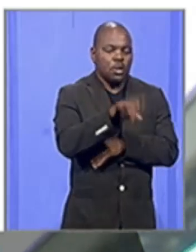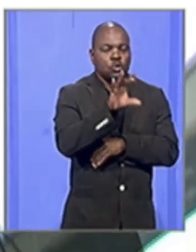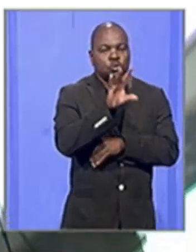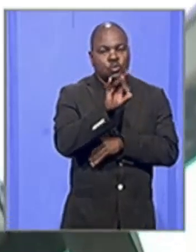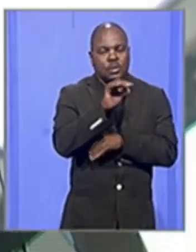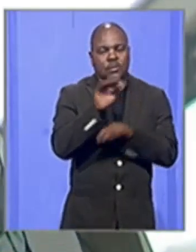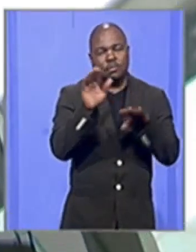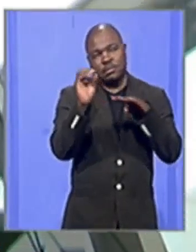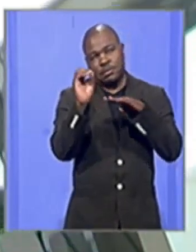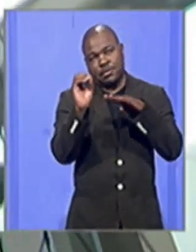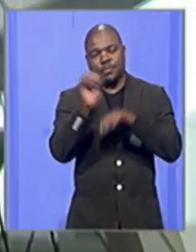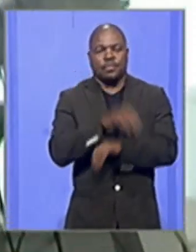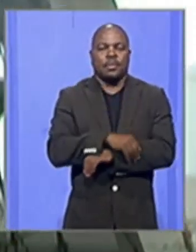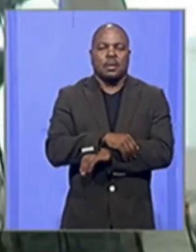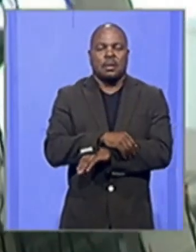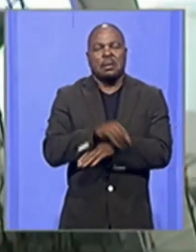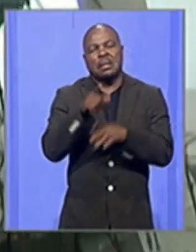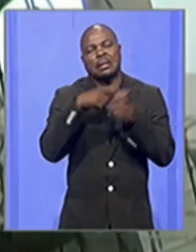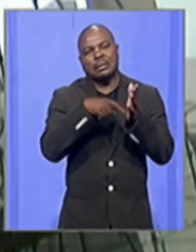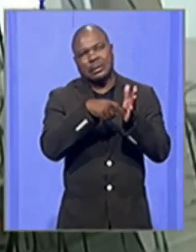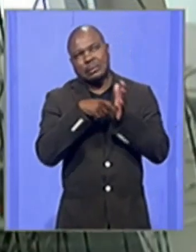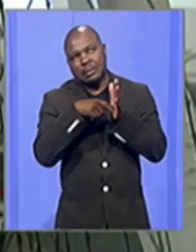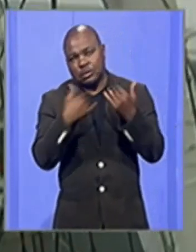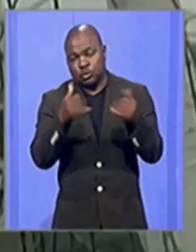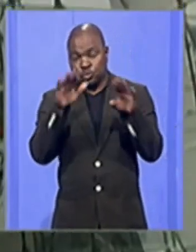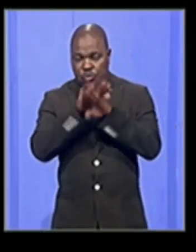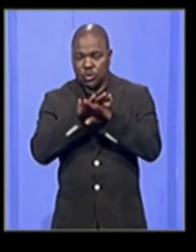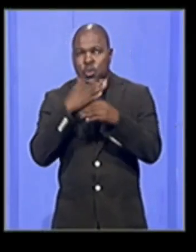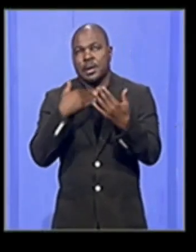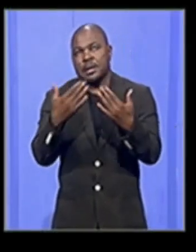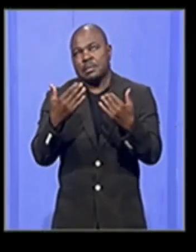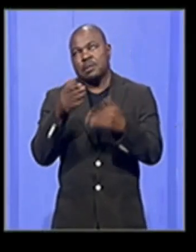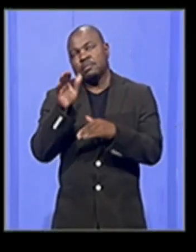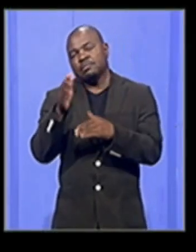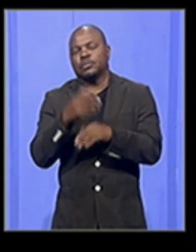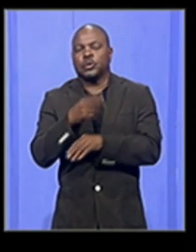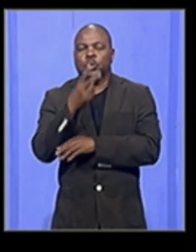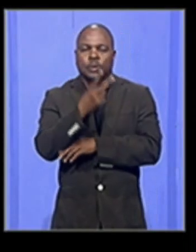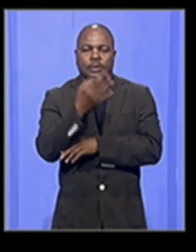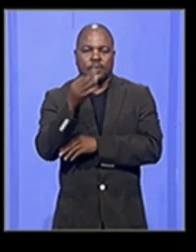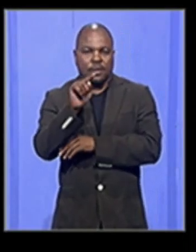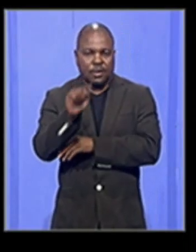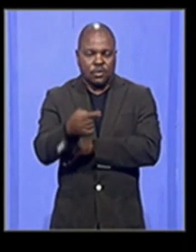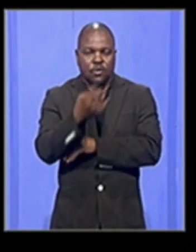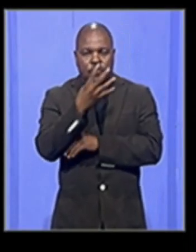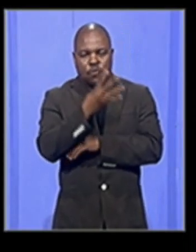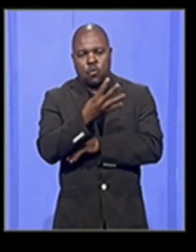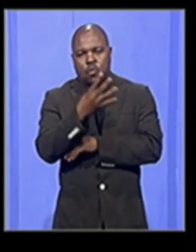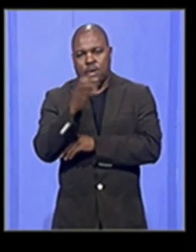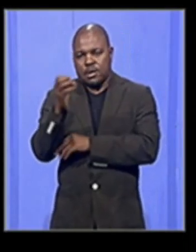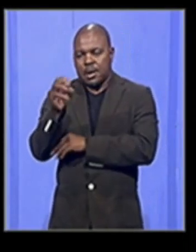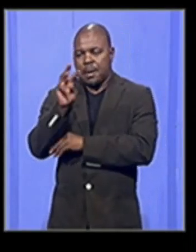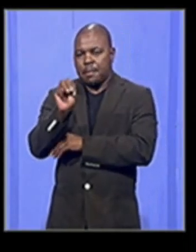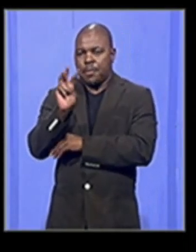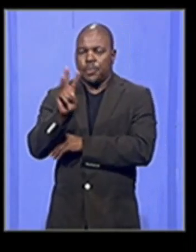evening. The evening peak demand tonight is expected to reach 23,400 megawatts.